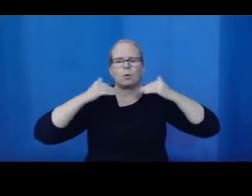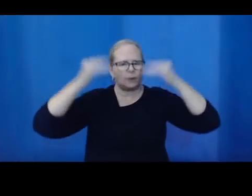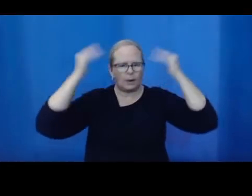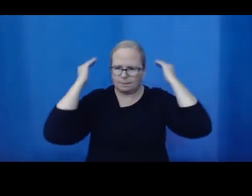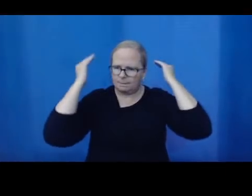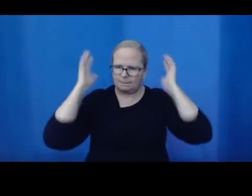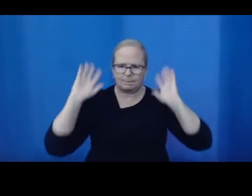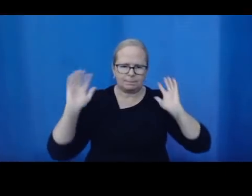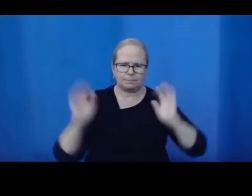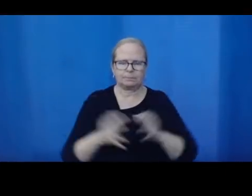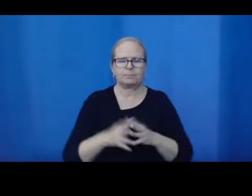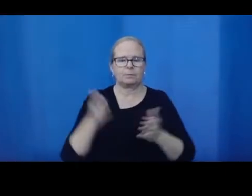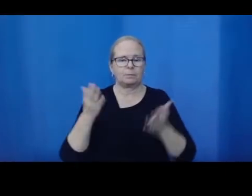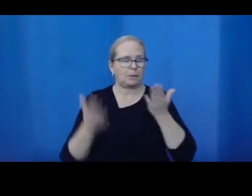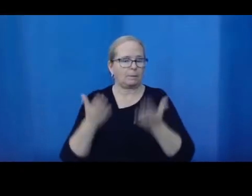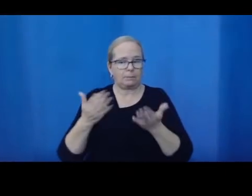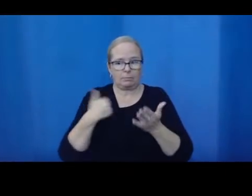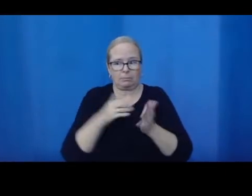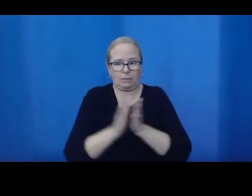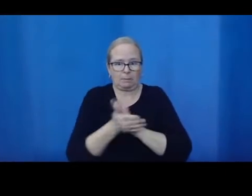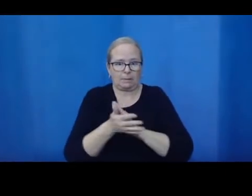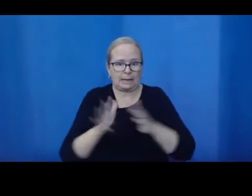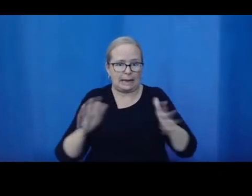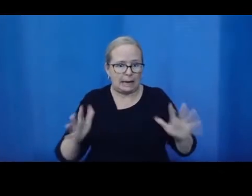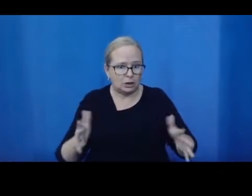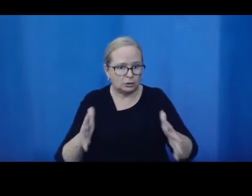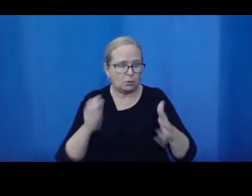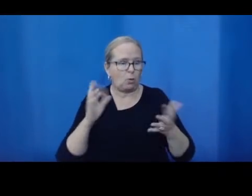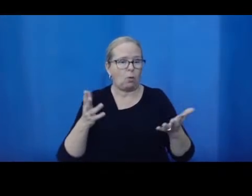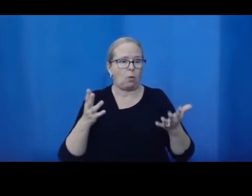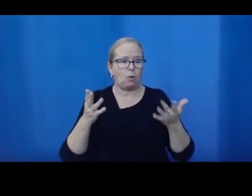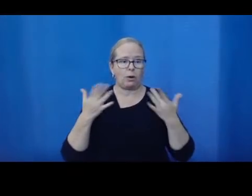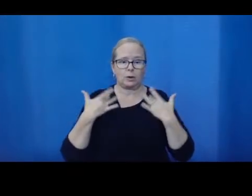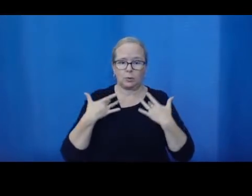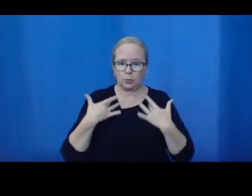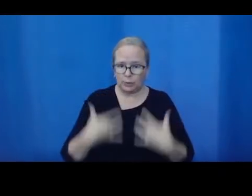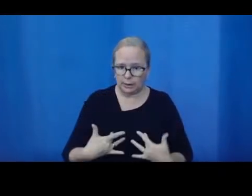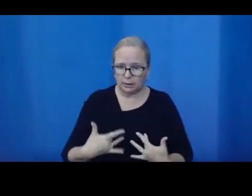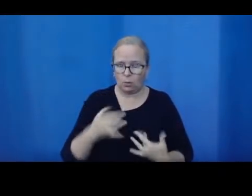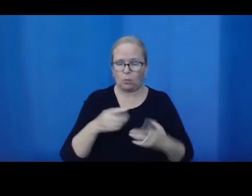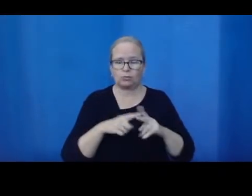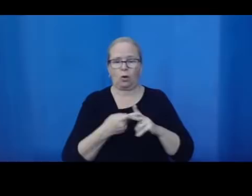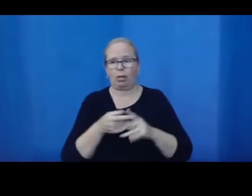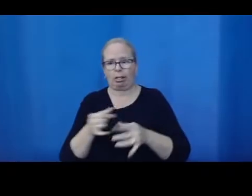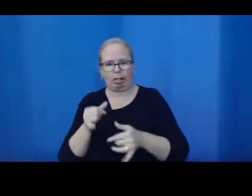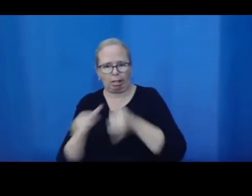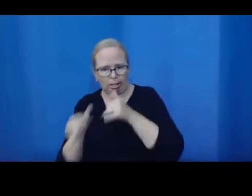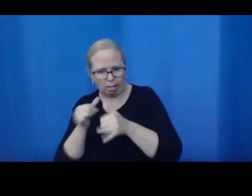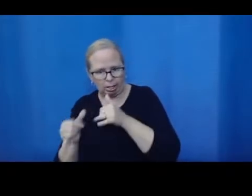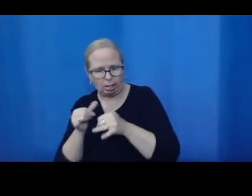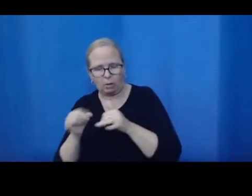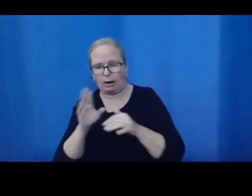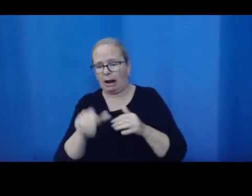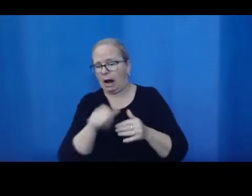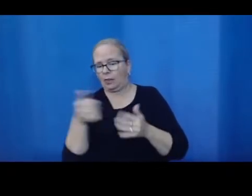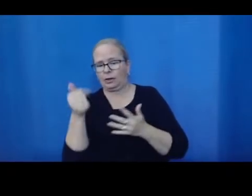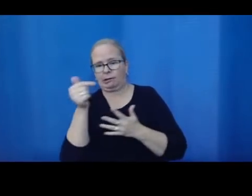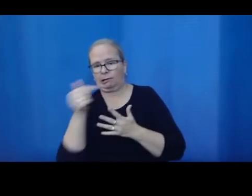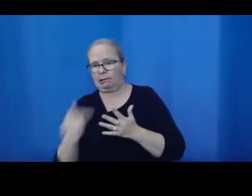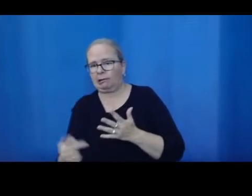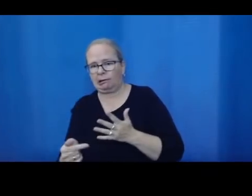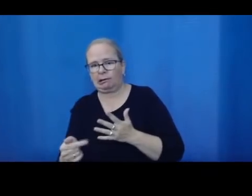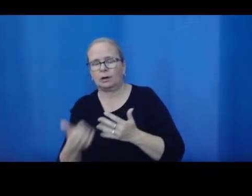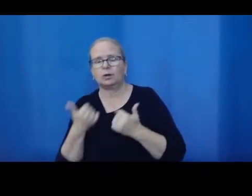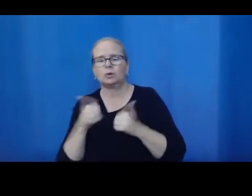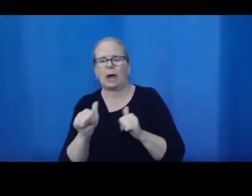start to drink, we might do all kinds of things to try to cope with the stress that's going on. And so when you start to